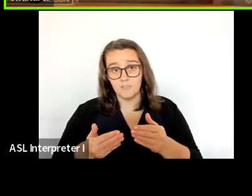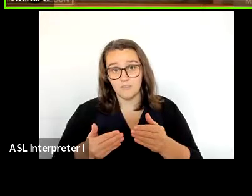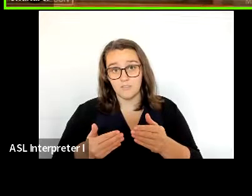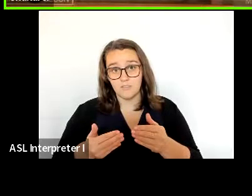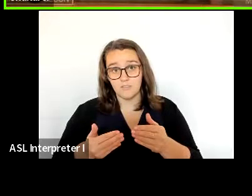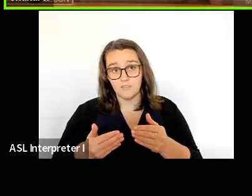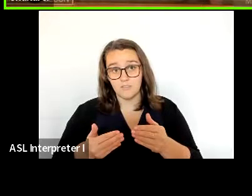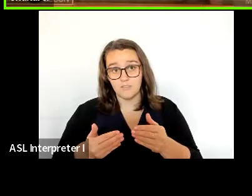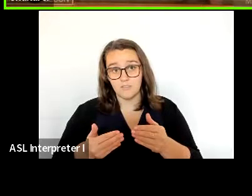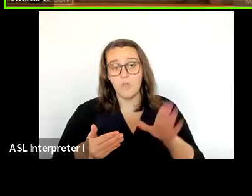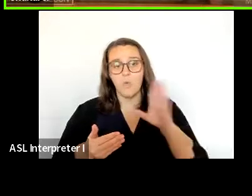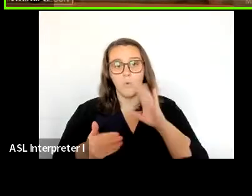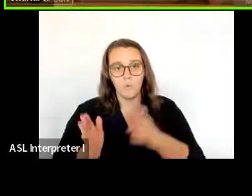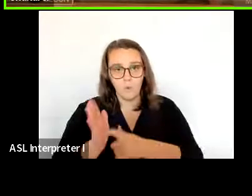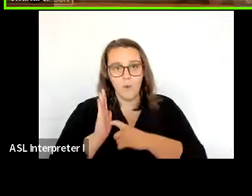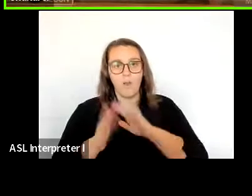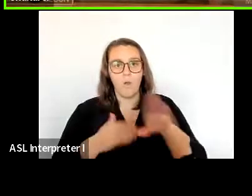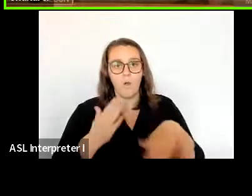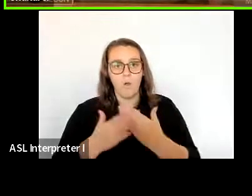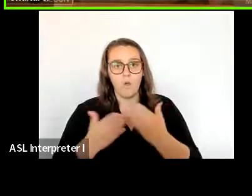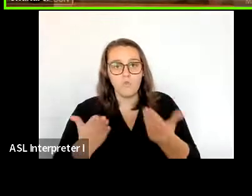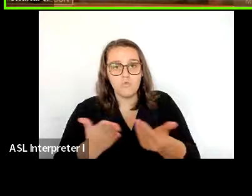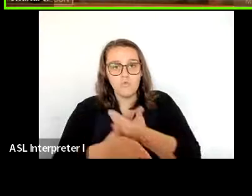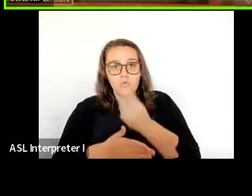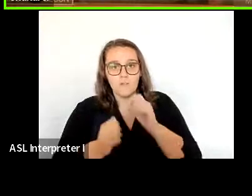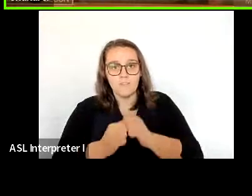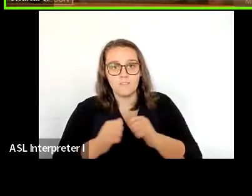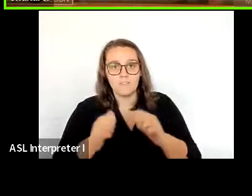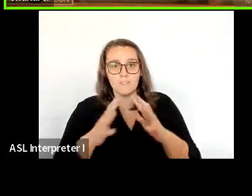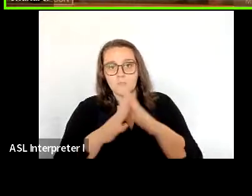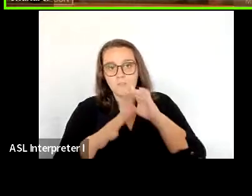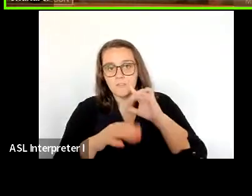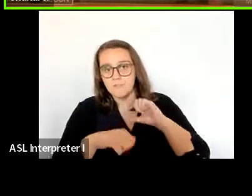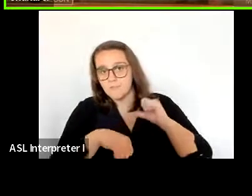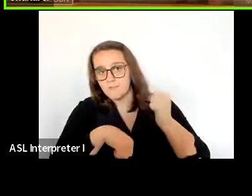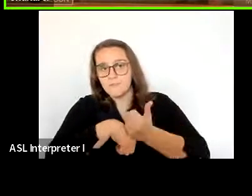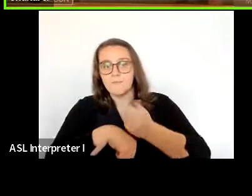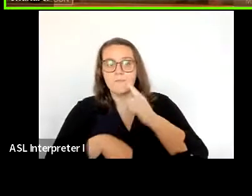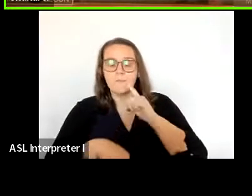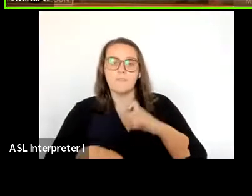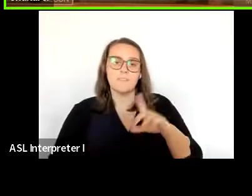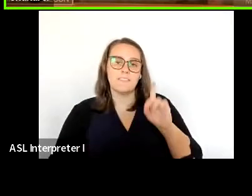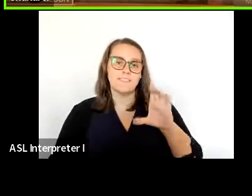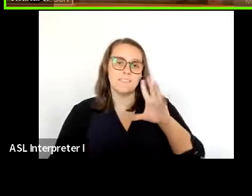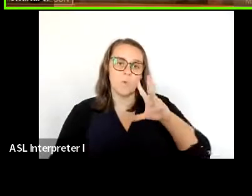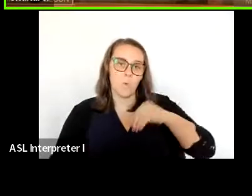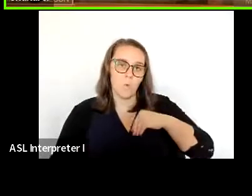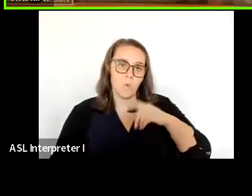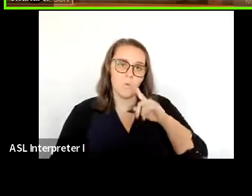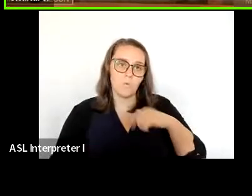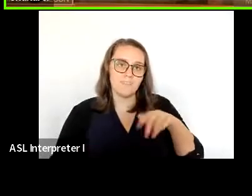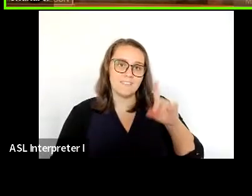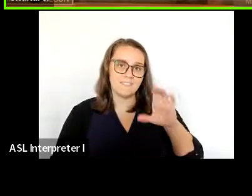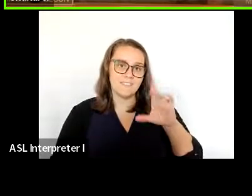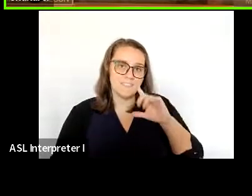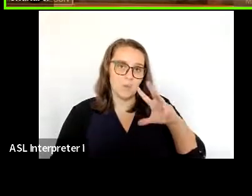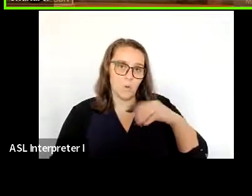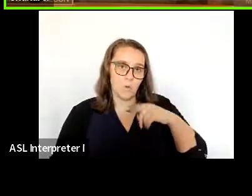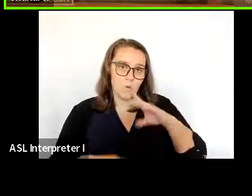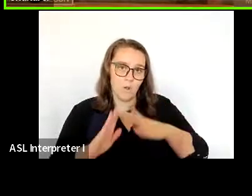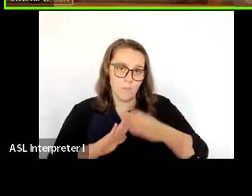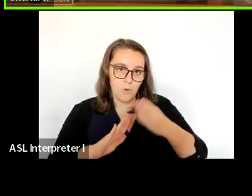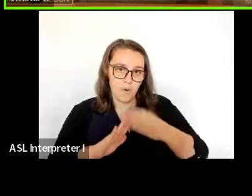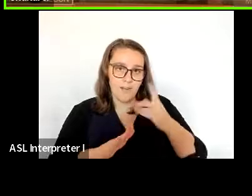would require all newly constructed and substantially renovated district-owned and occupied buildings and business establishments with at least one